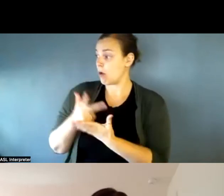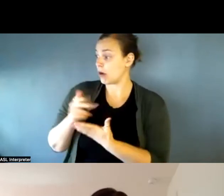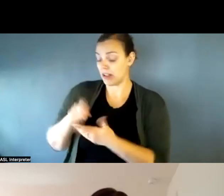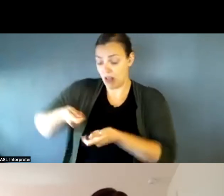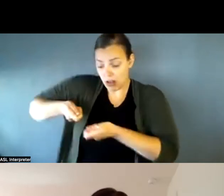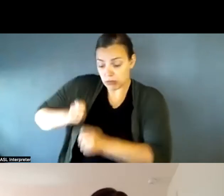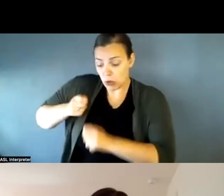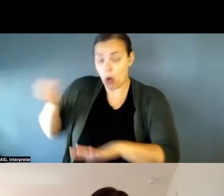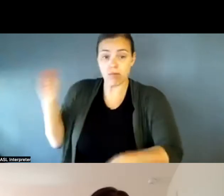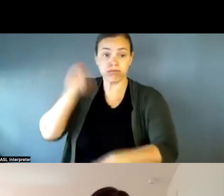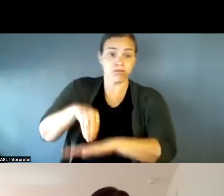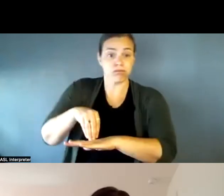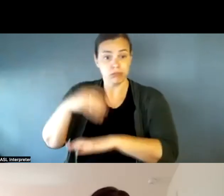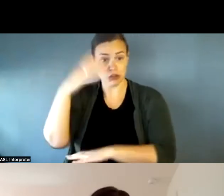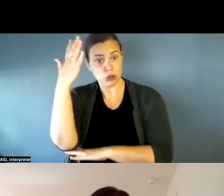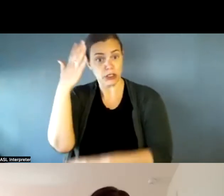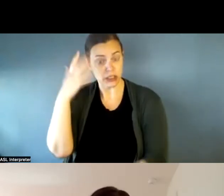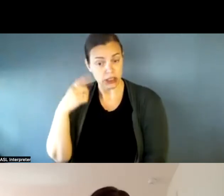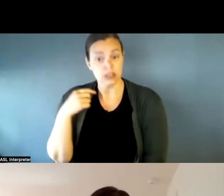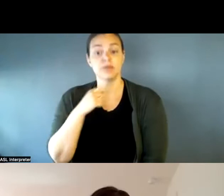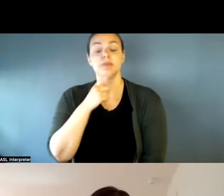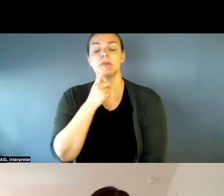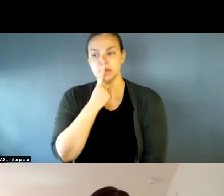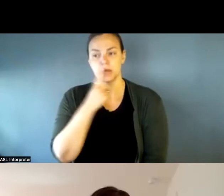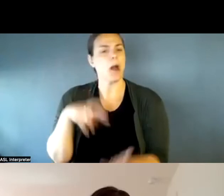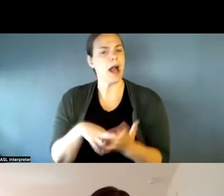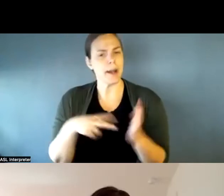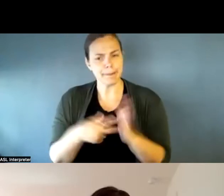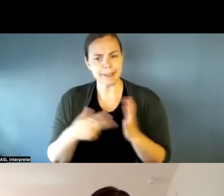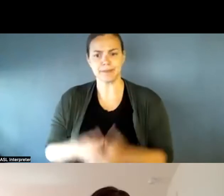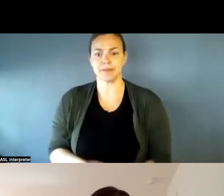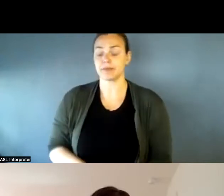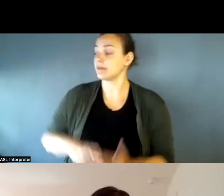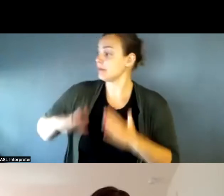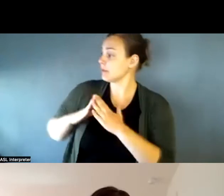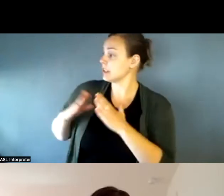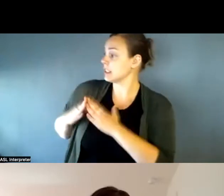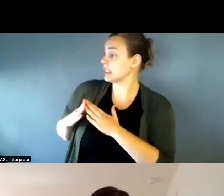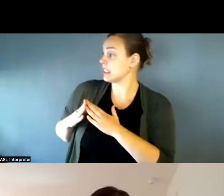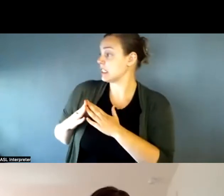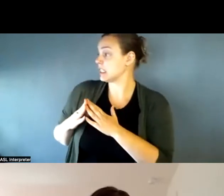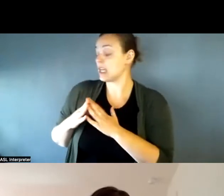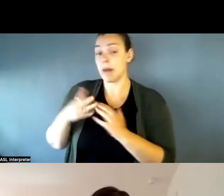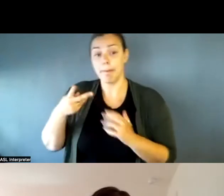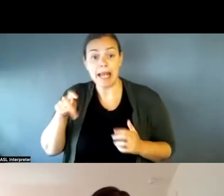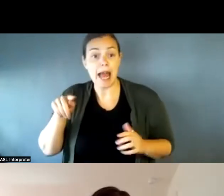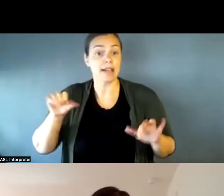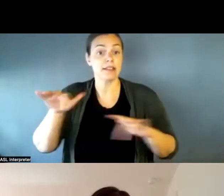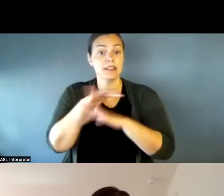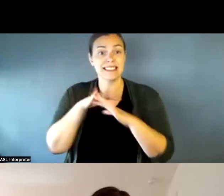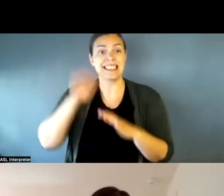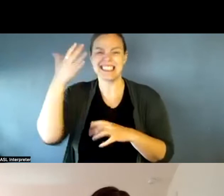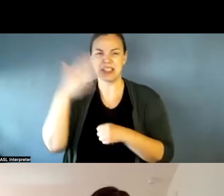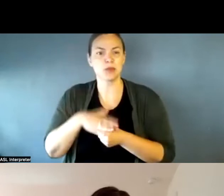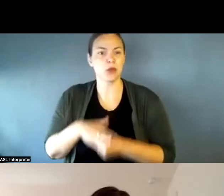tree, the vegetation in the city appears to be stressed. And so when